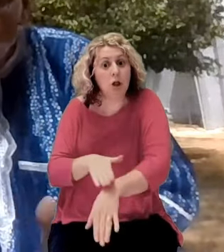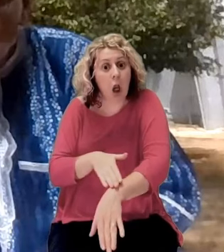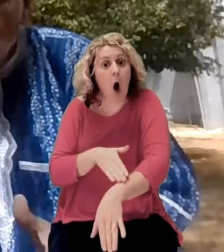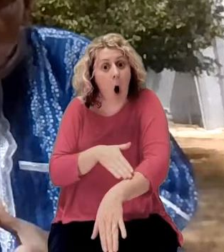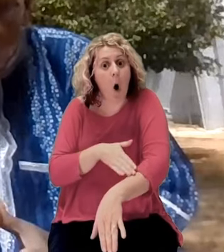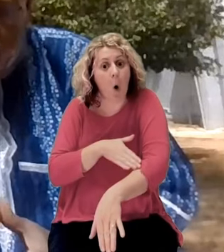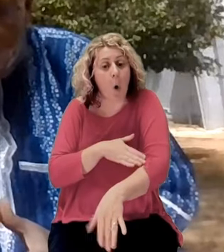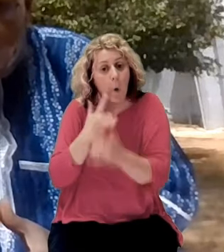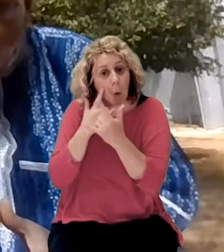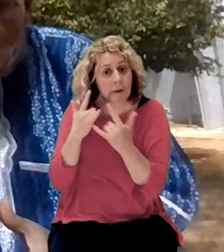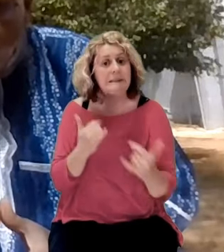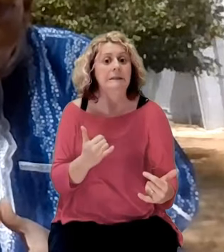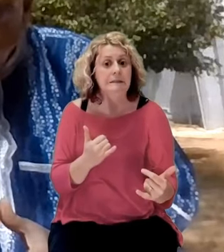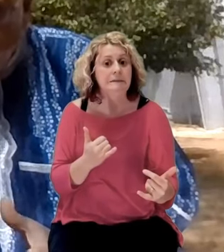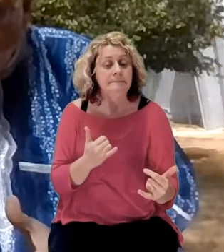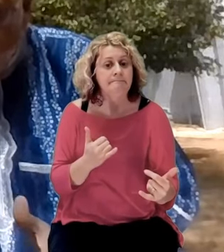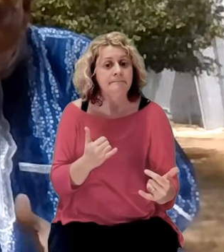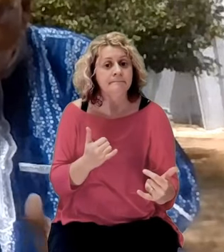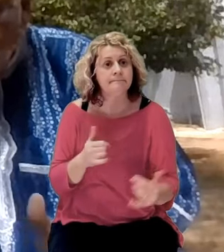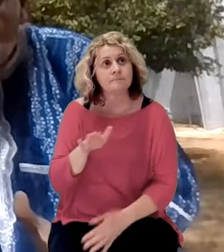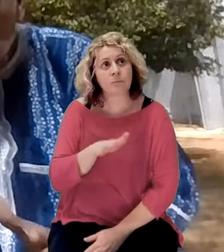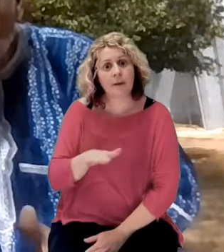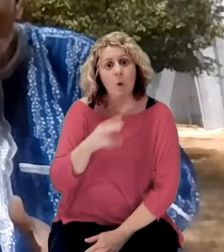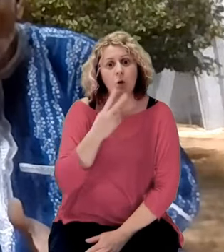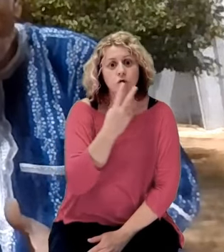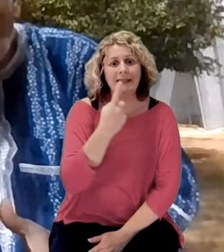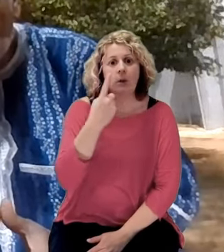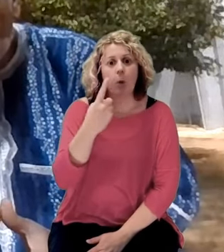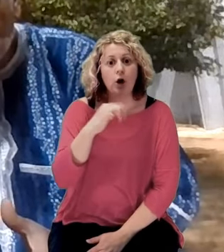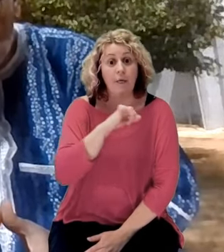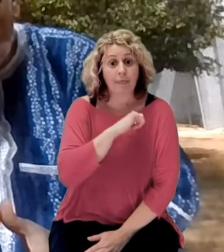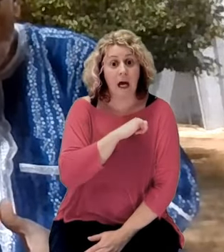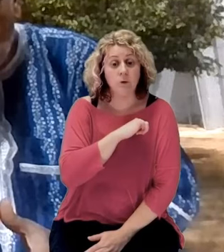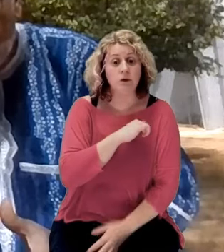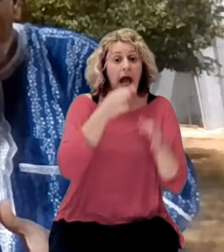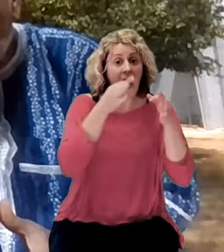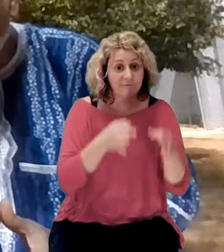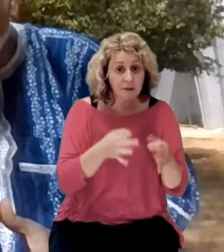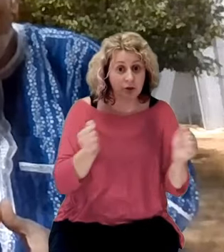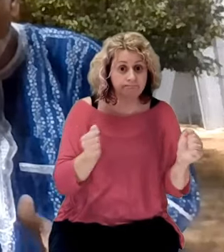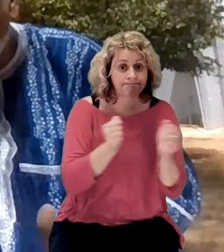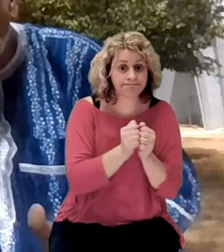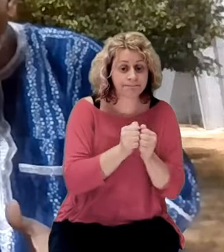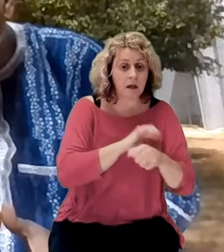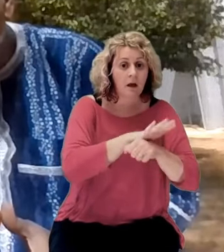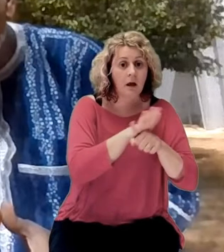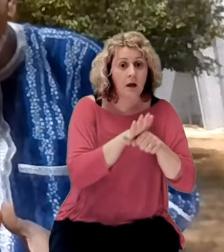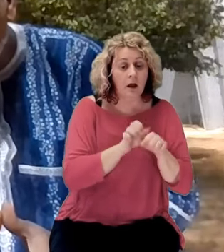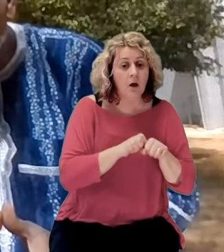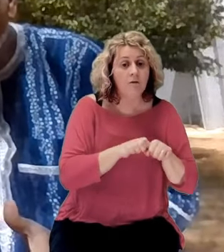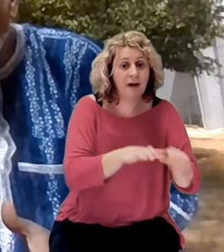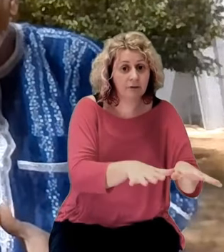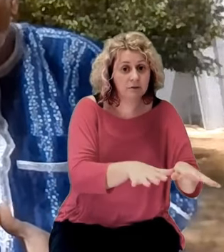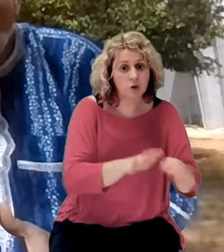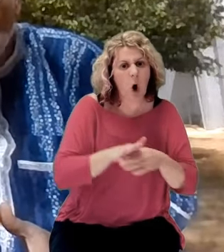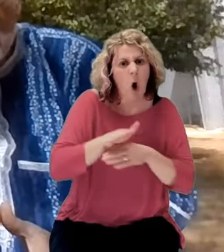So there are about 21,000 official cases, just over 500